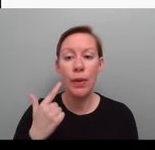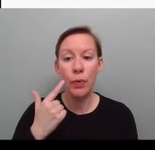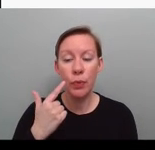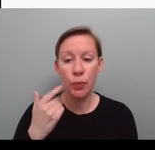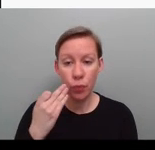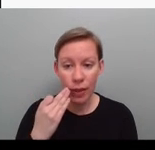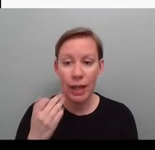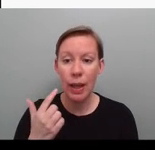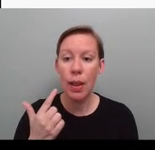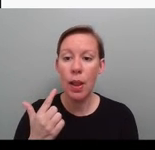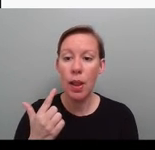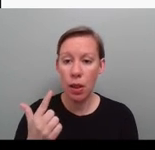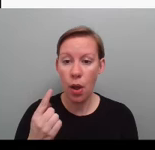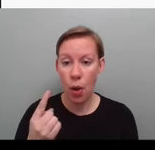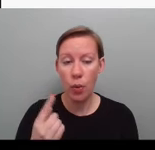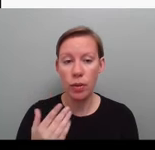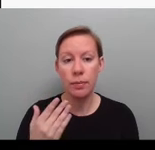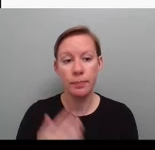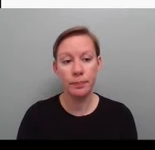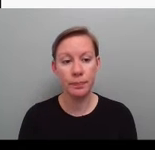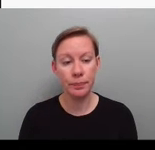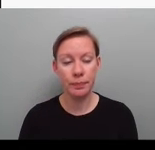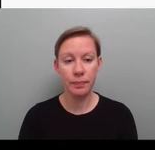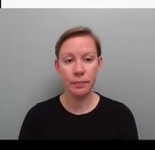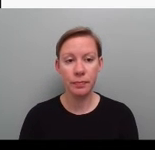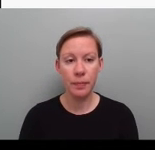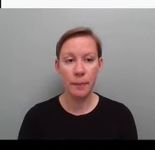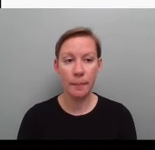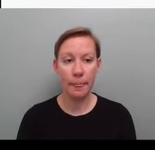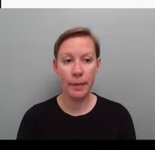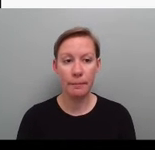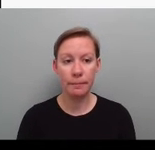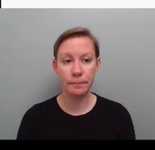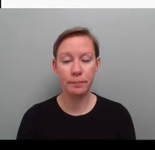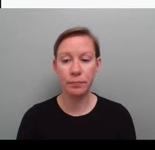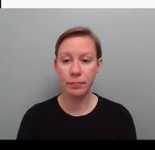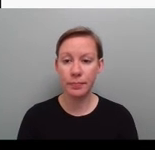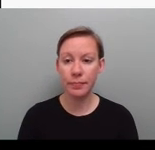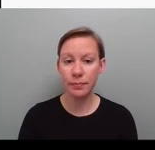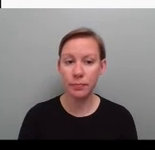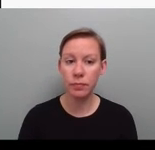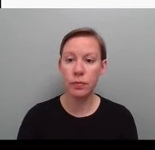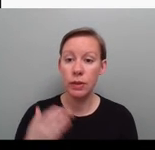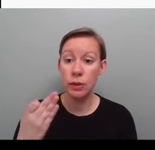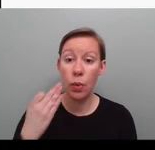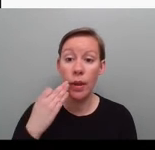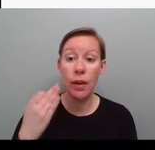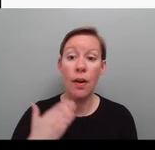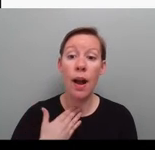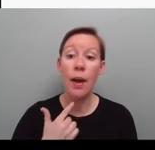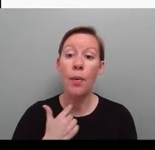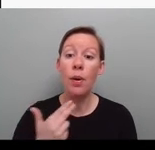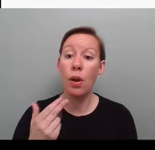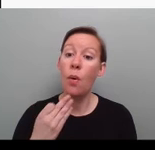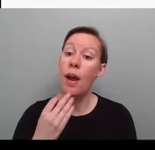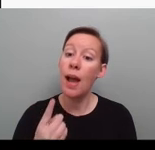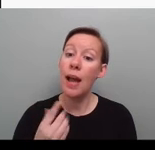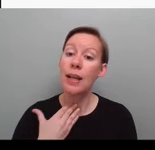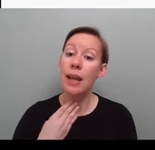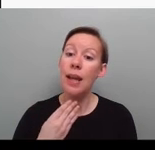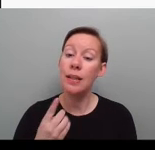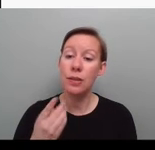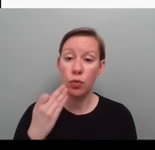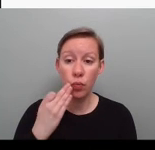it'll reload. So you can do that either by clicking it directly in the browser or clicking your F5 button. So here I'm going to go ahead